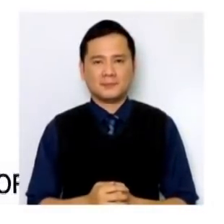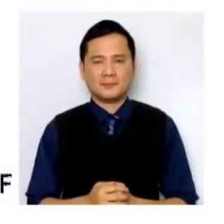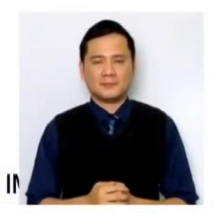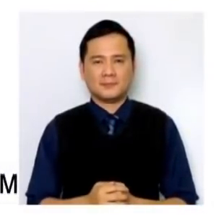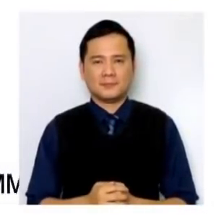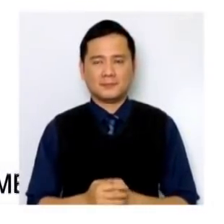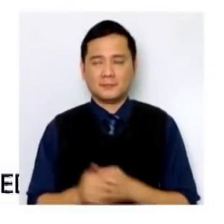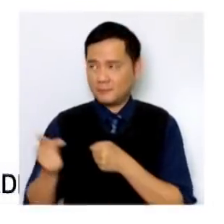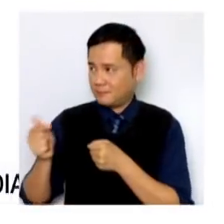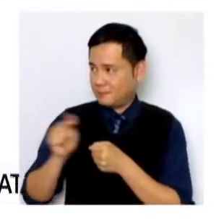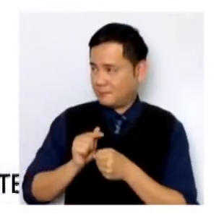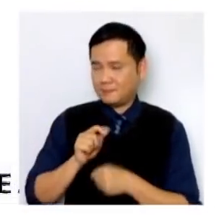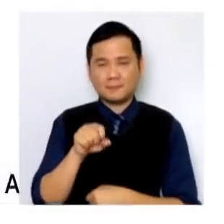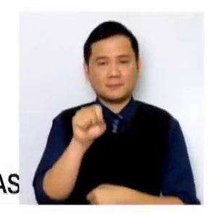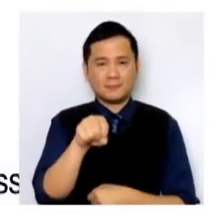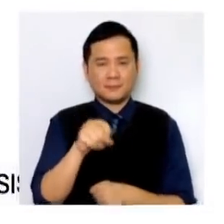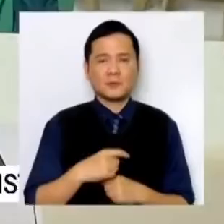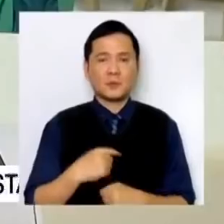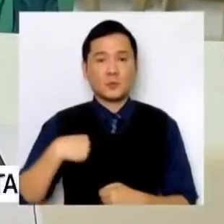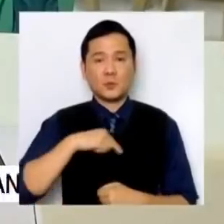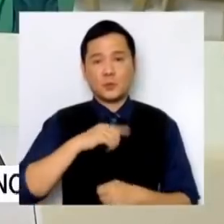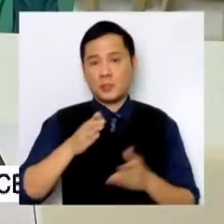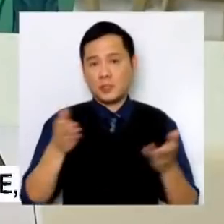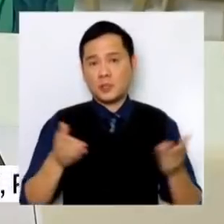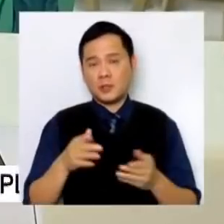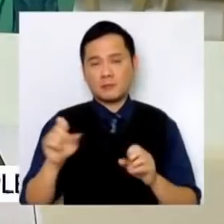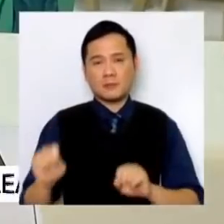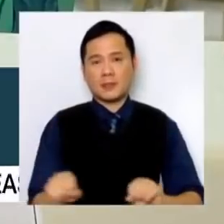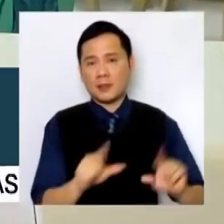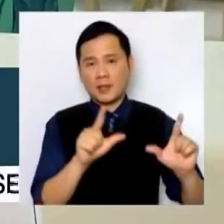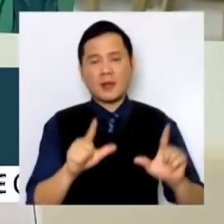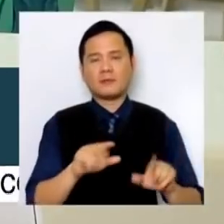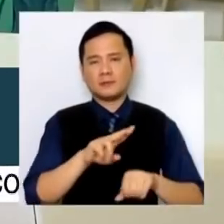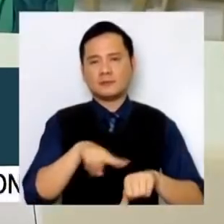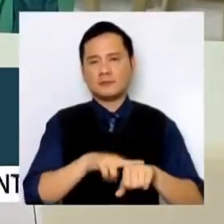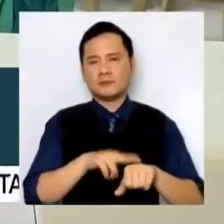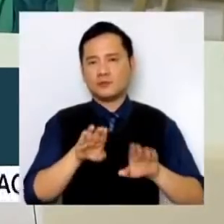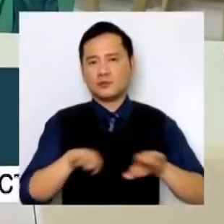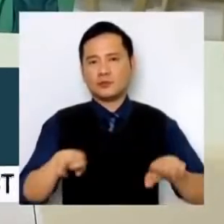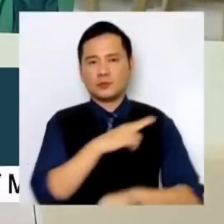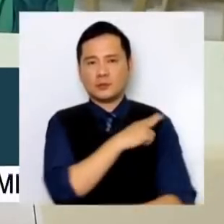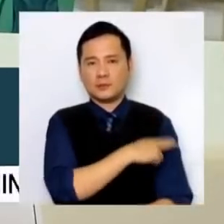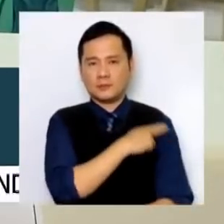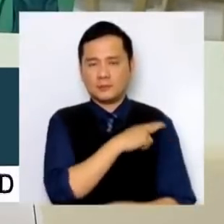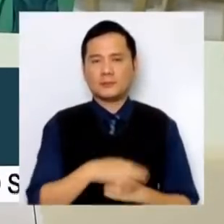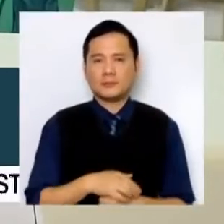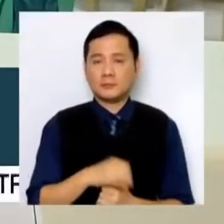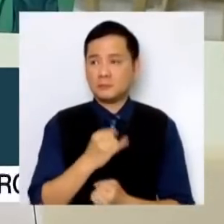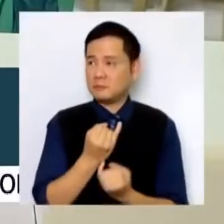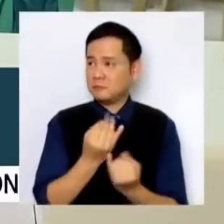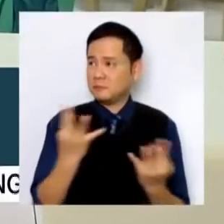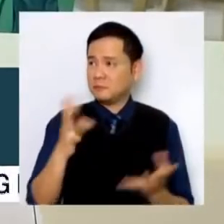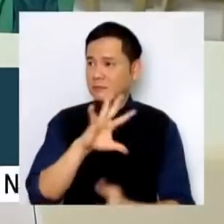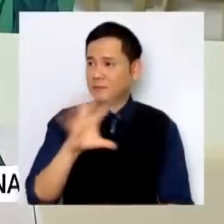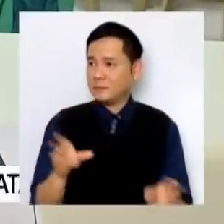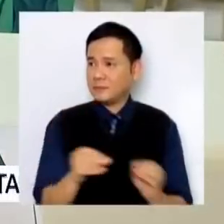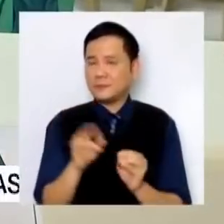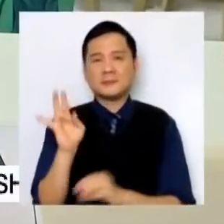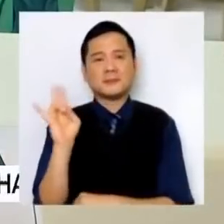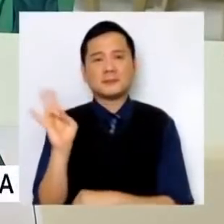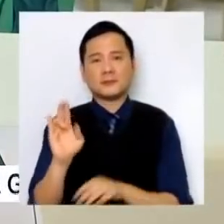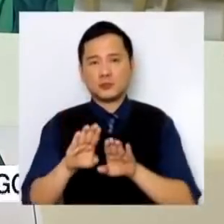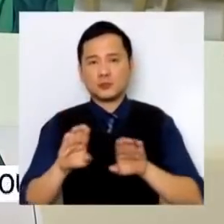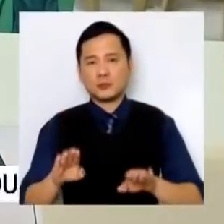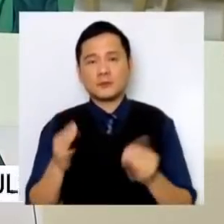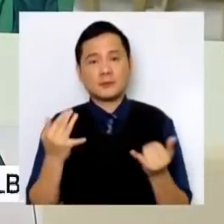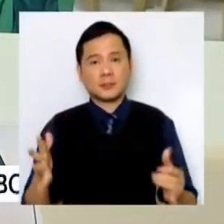Yes, Carmina, we are here live at the National Children's Hospital, where over 70 children aged 5 to 11 years old have already